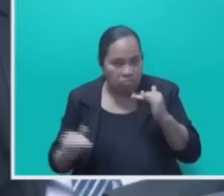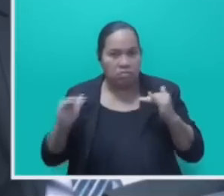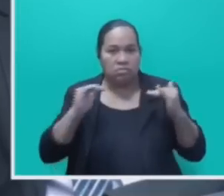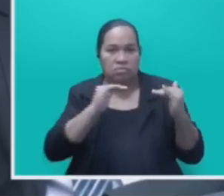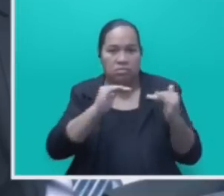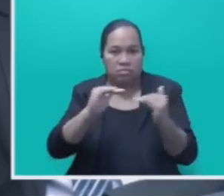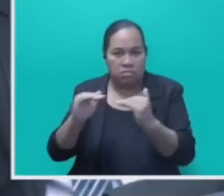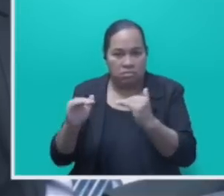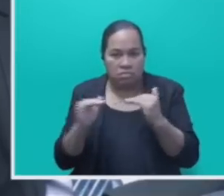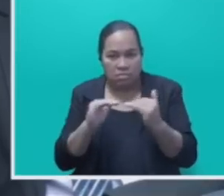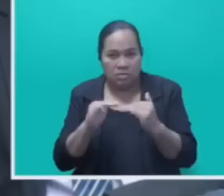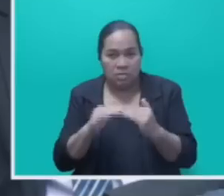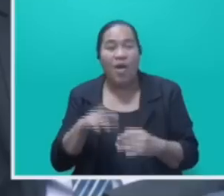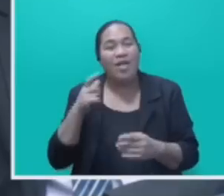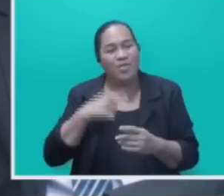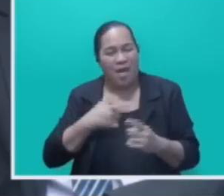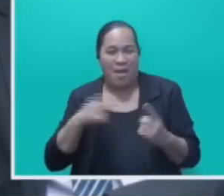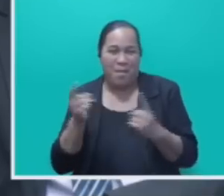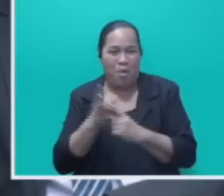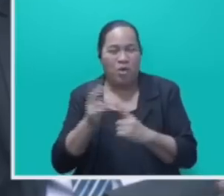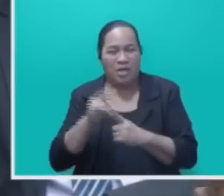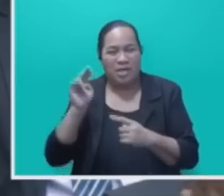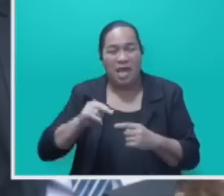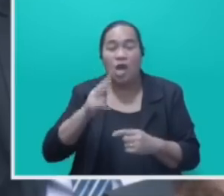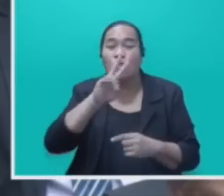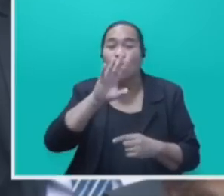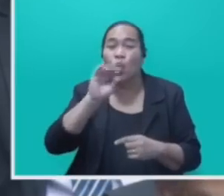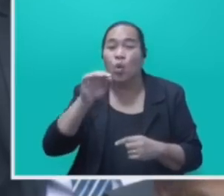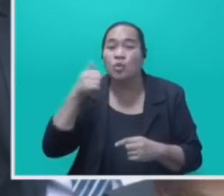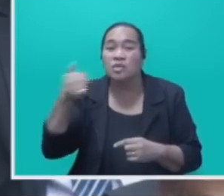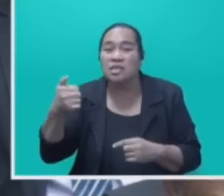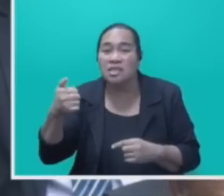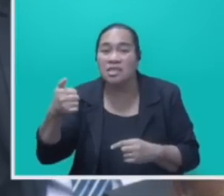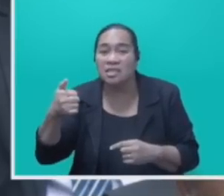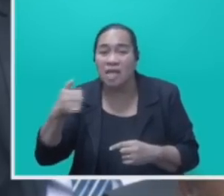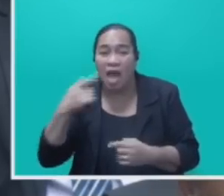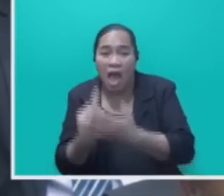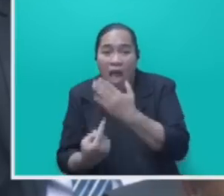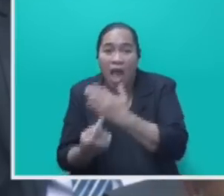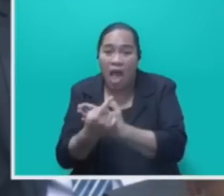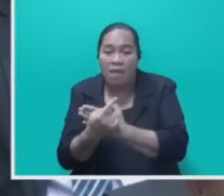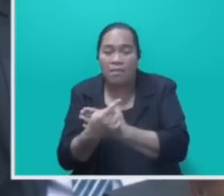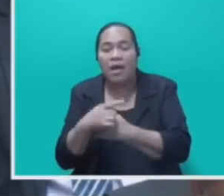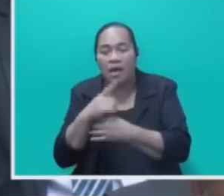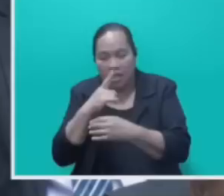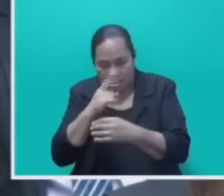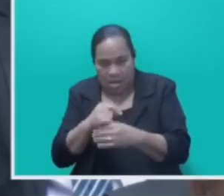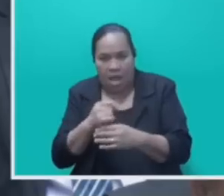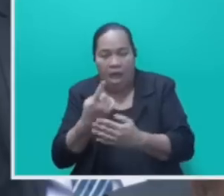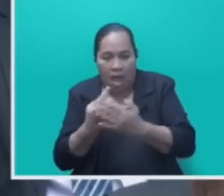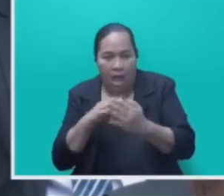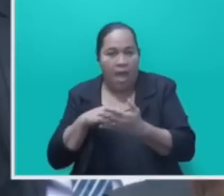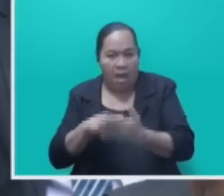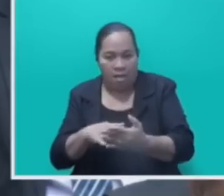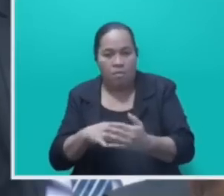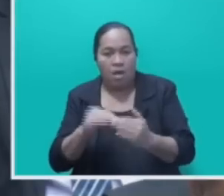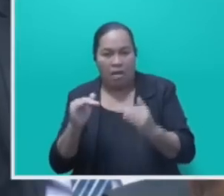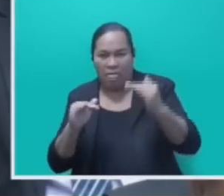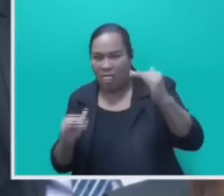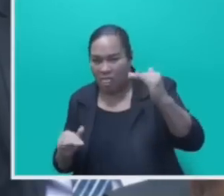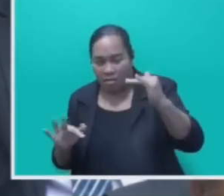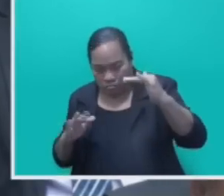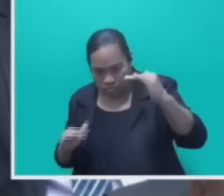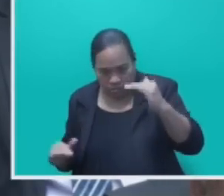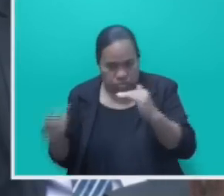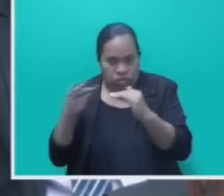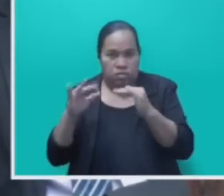Only a radical intervention in 2006 was capable of getting Fiji back on track, of establishing once and for